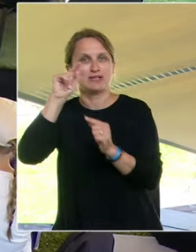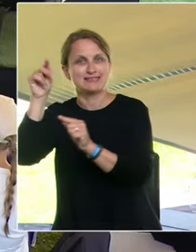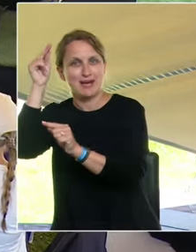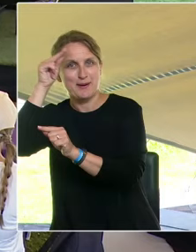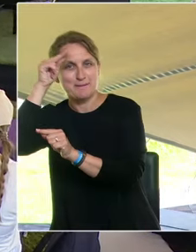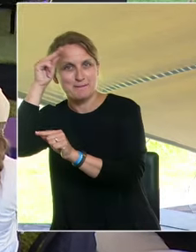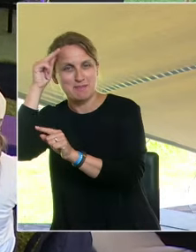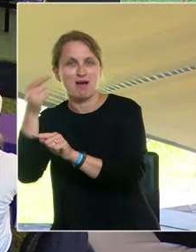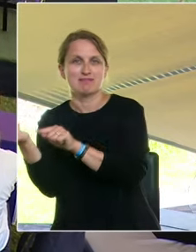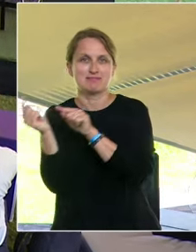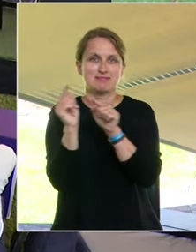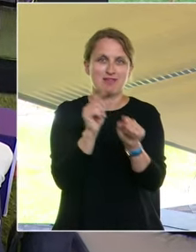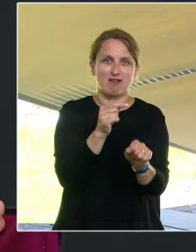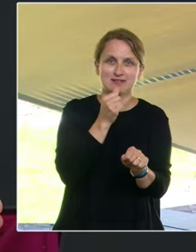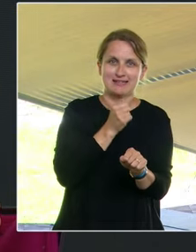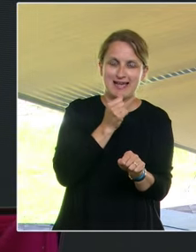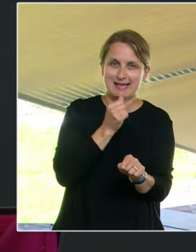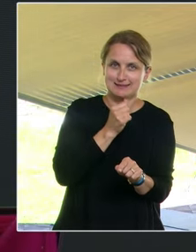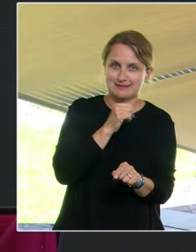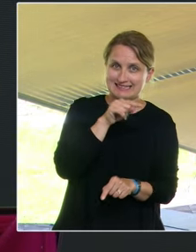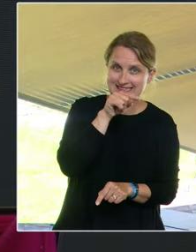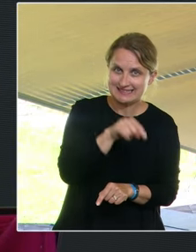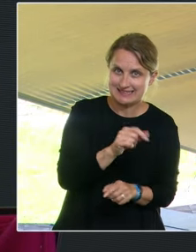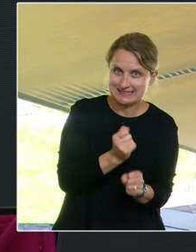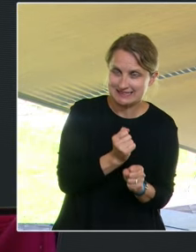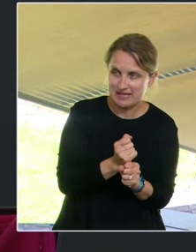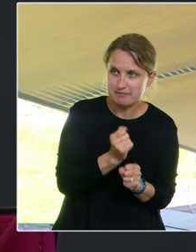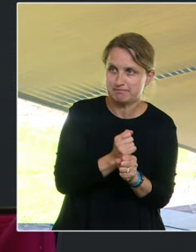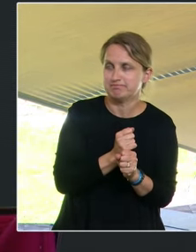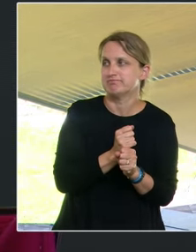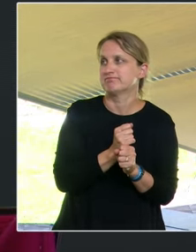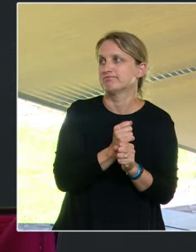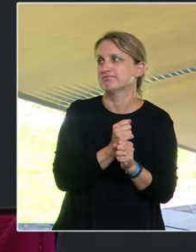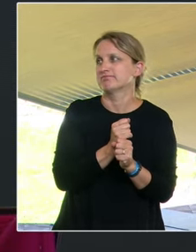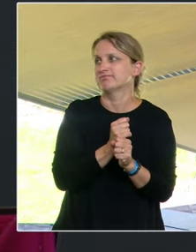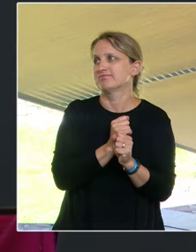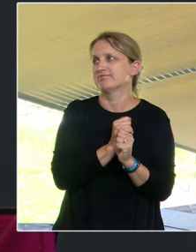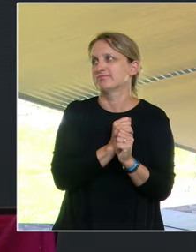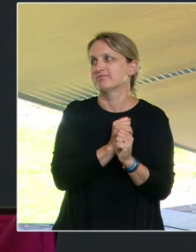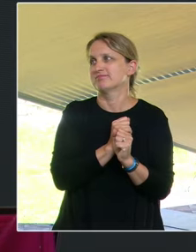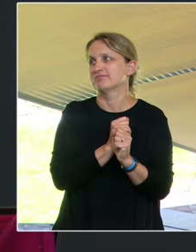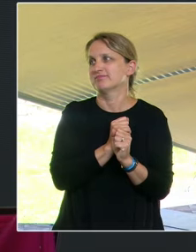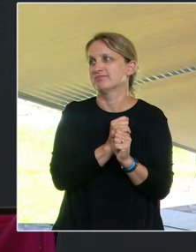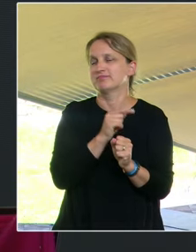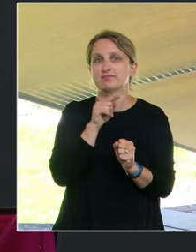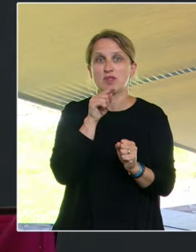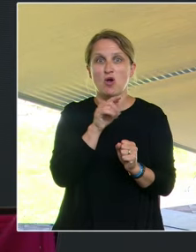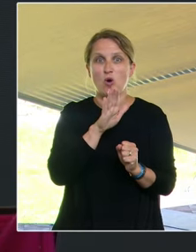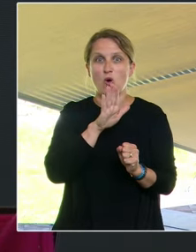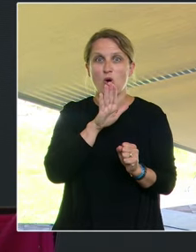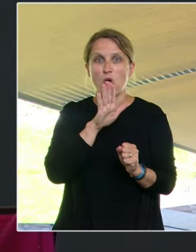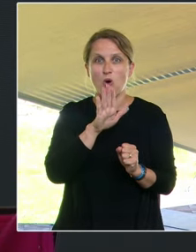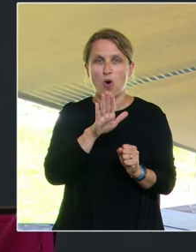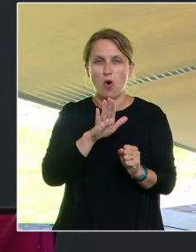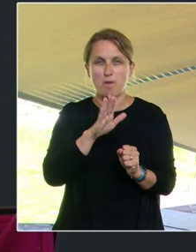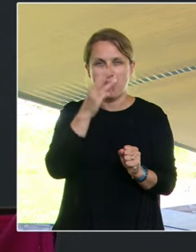having a small stint in Vietnam as well. And she, besides establishing her